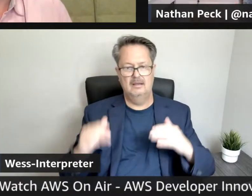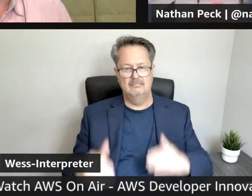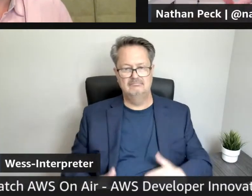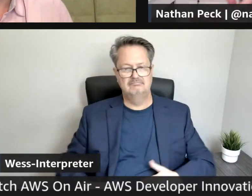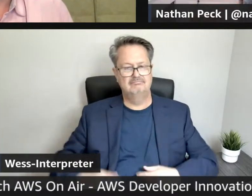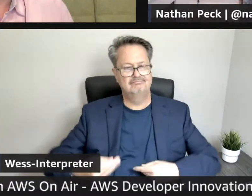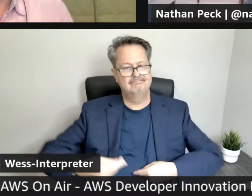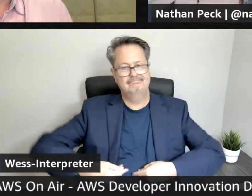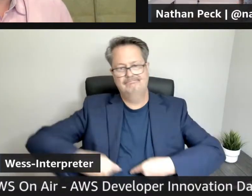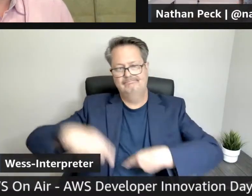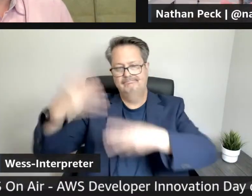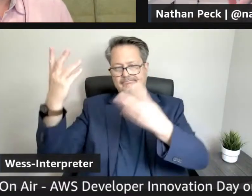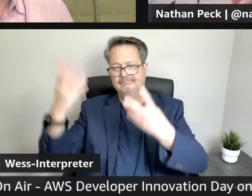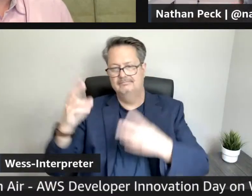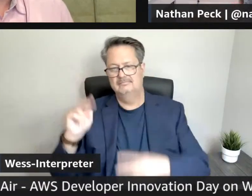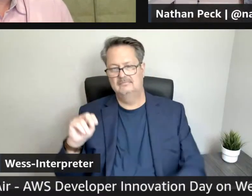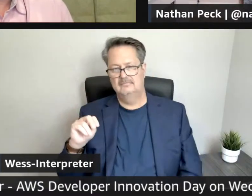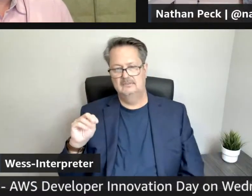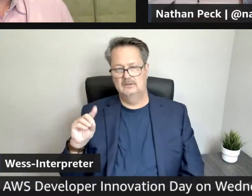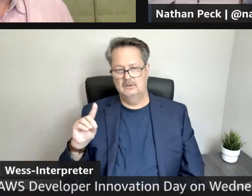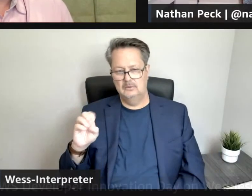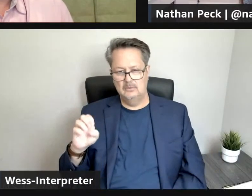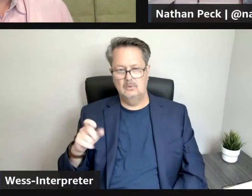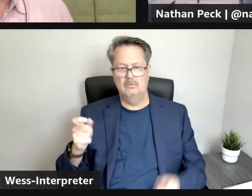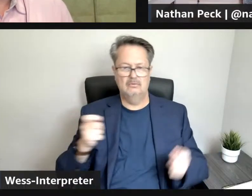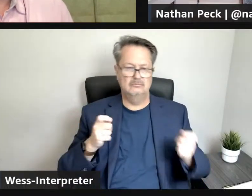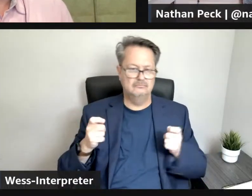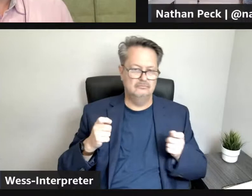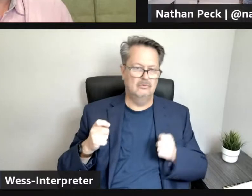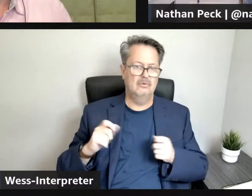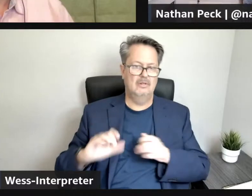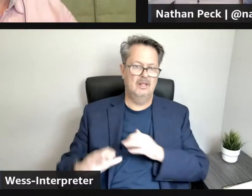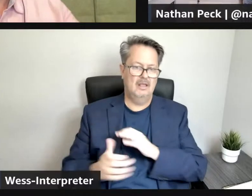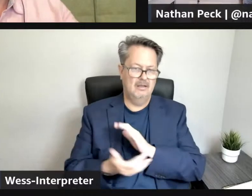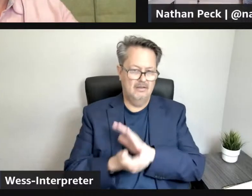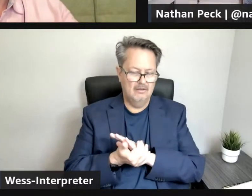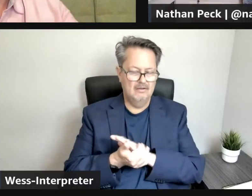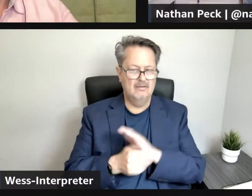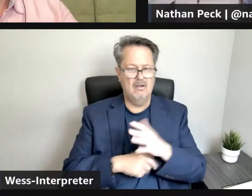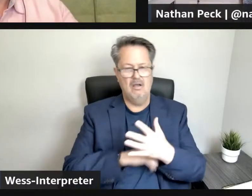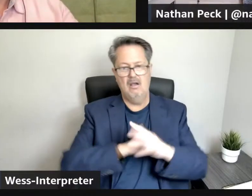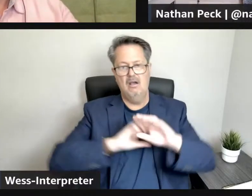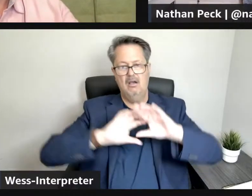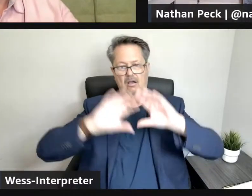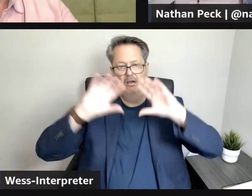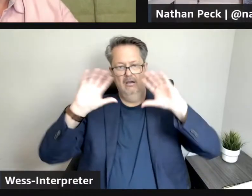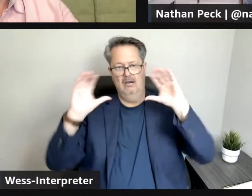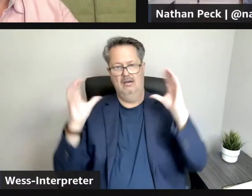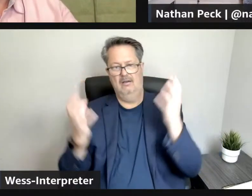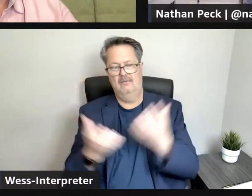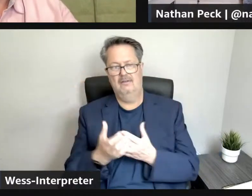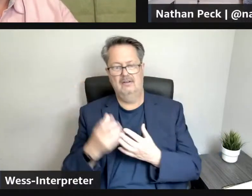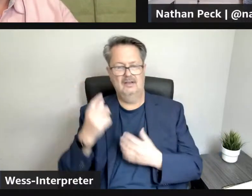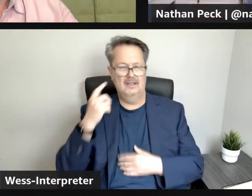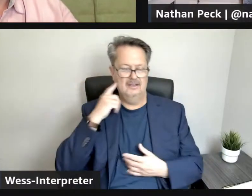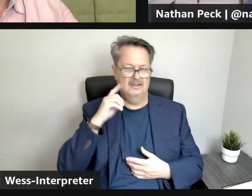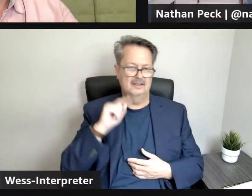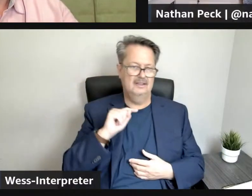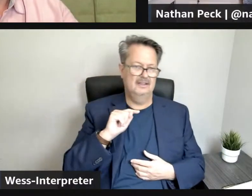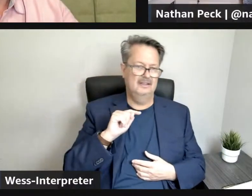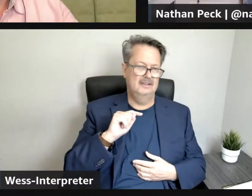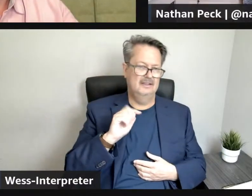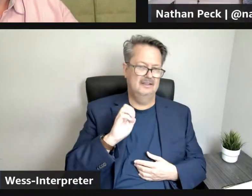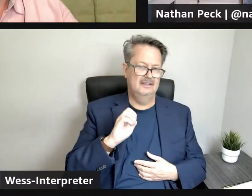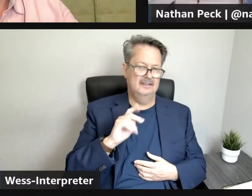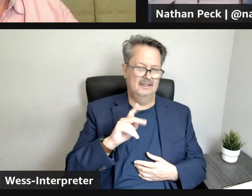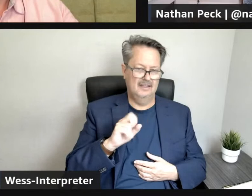group as well as your control plane, as well as your add-ons. So all around, I heard EKS and Kubernetes is getting even better on